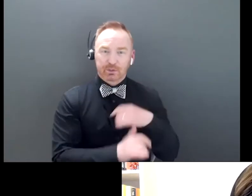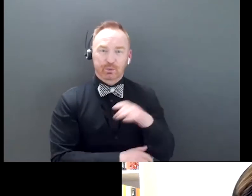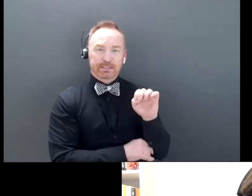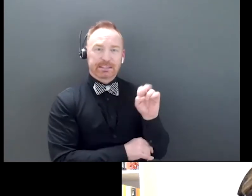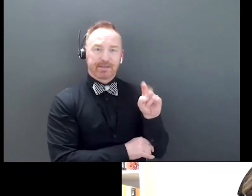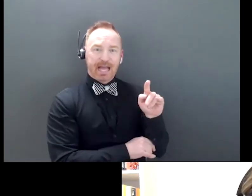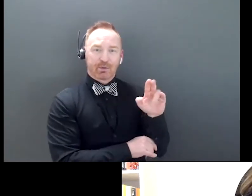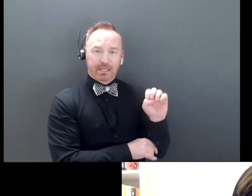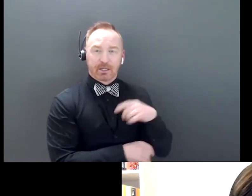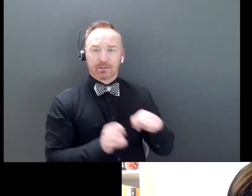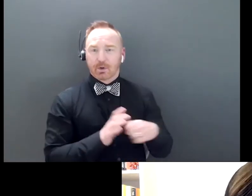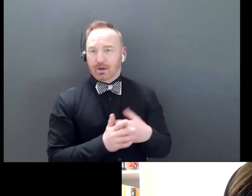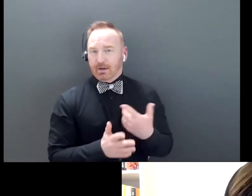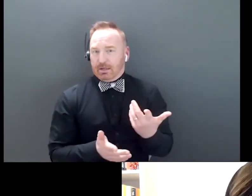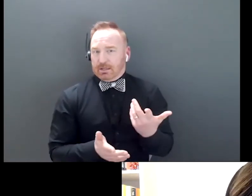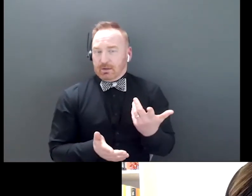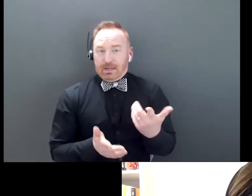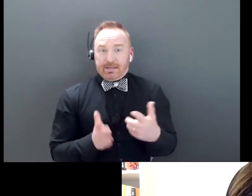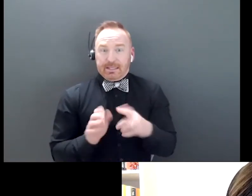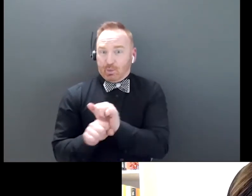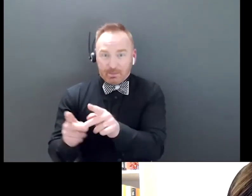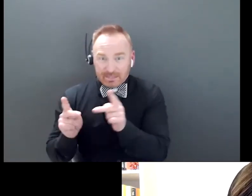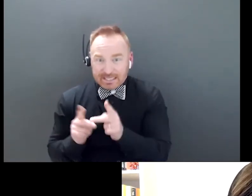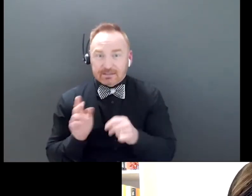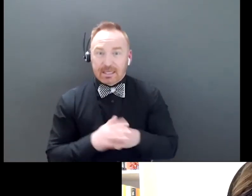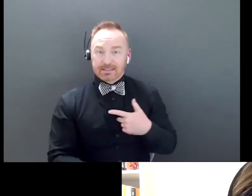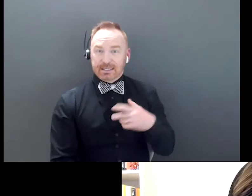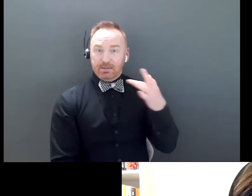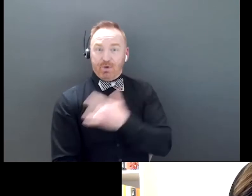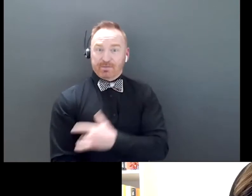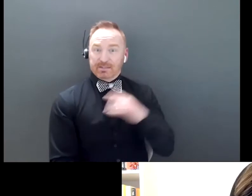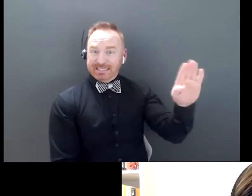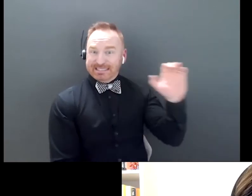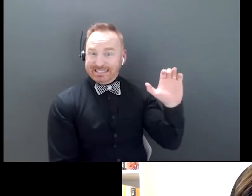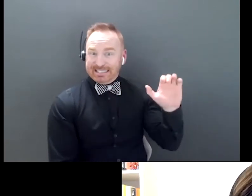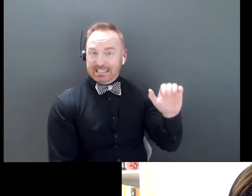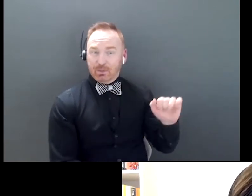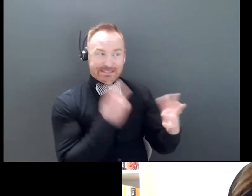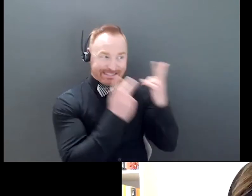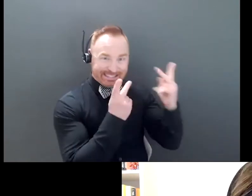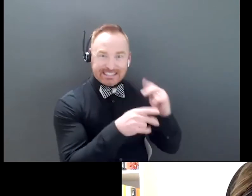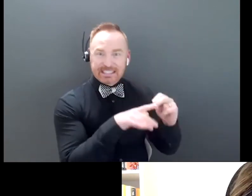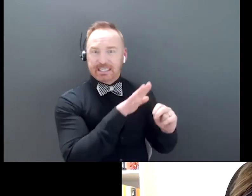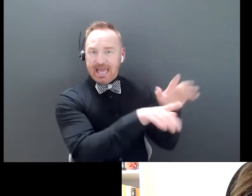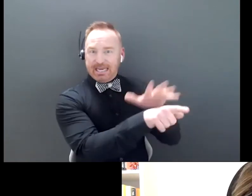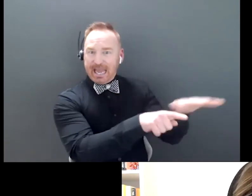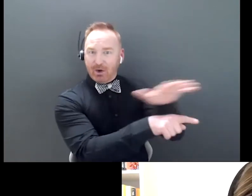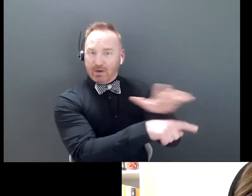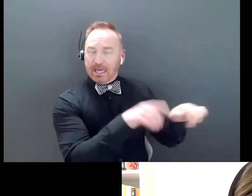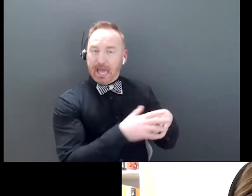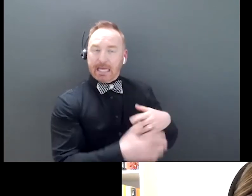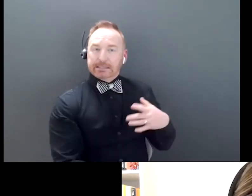out in BC, right, with all the with some of the challenges that they're having in the region. And so I mean, it's an organization